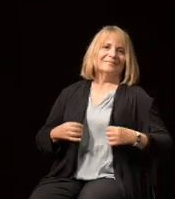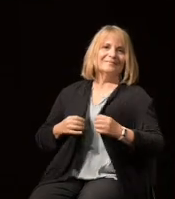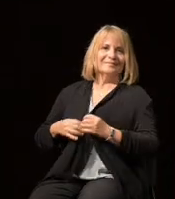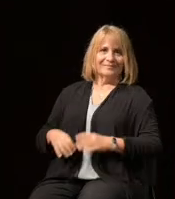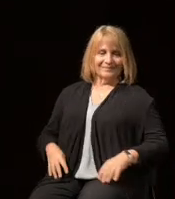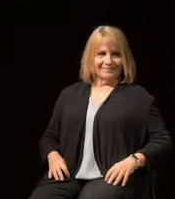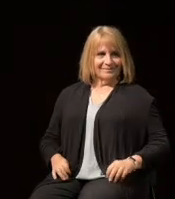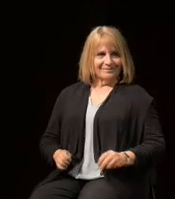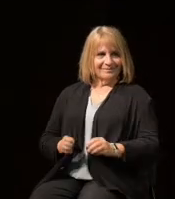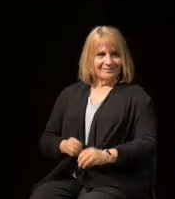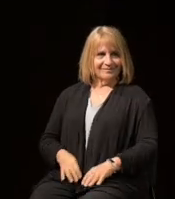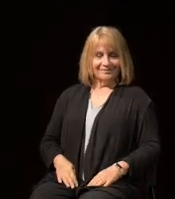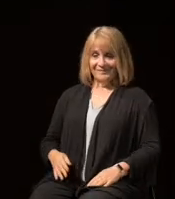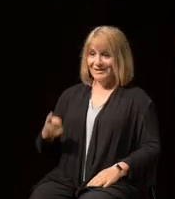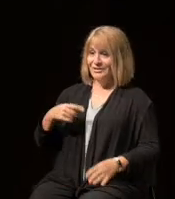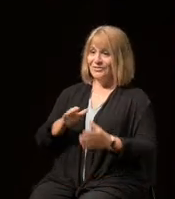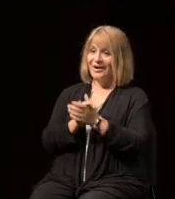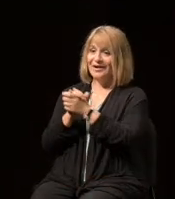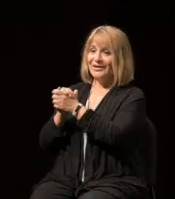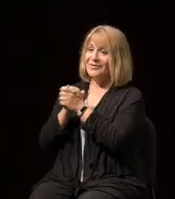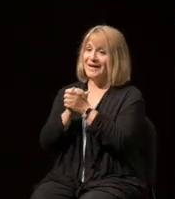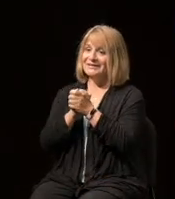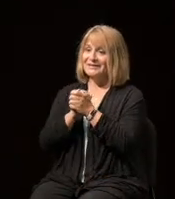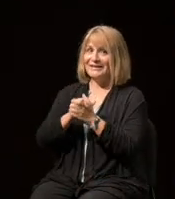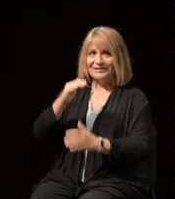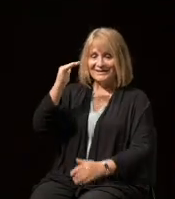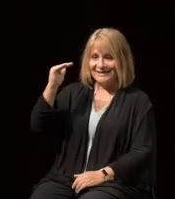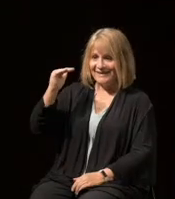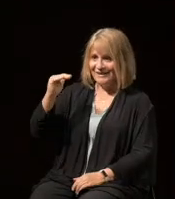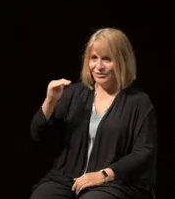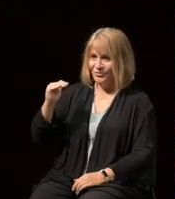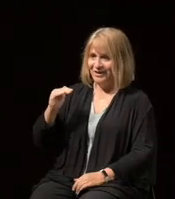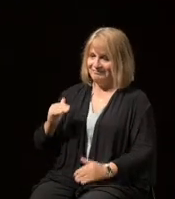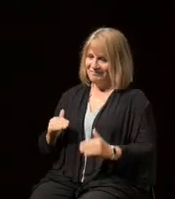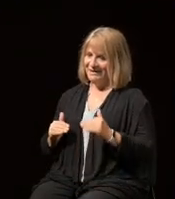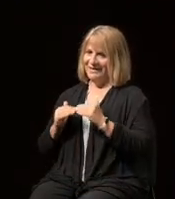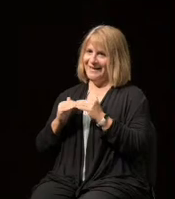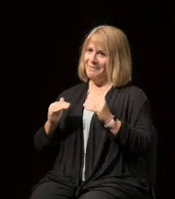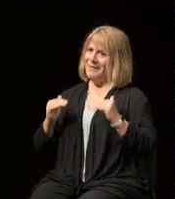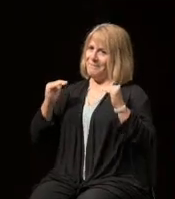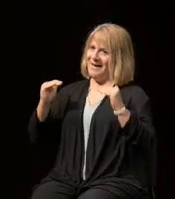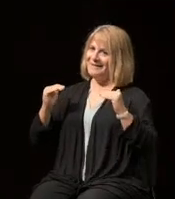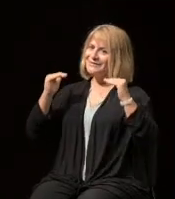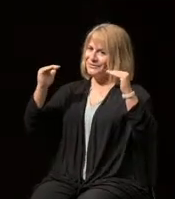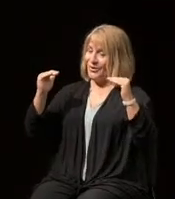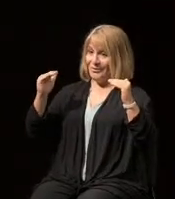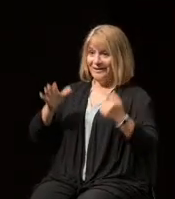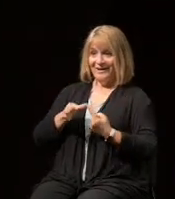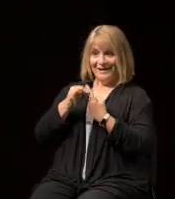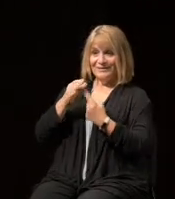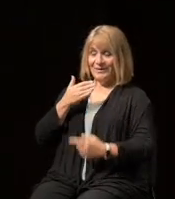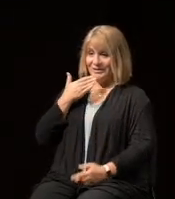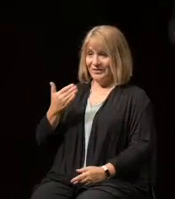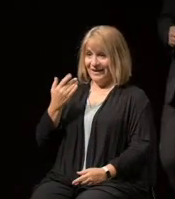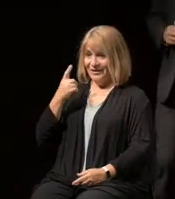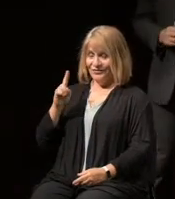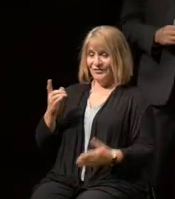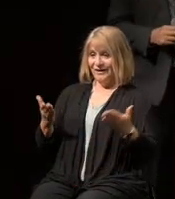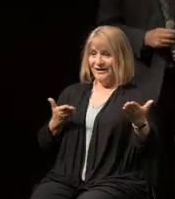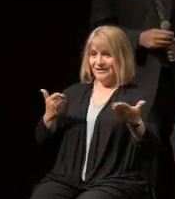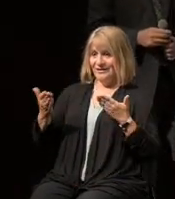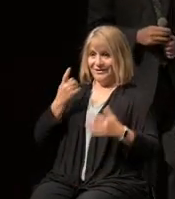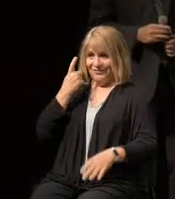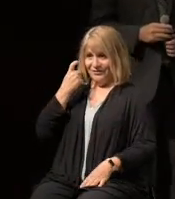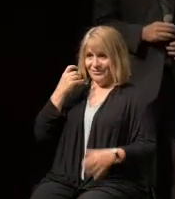So our congratulations to each one reaching a service milestone, and special thanks for the service of our